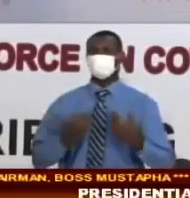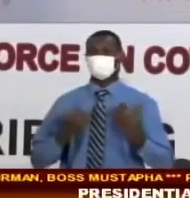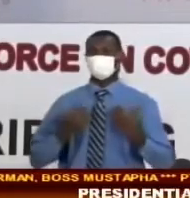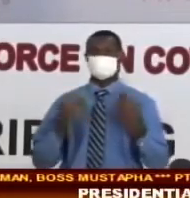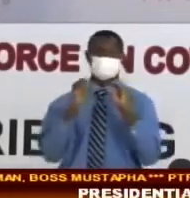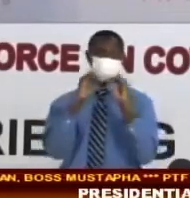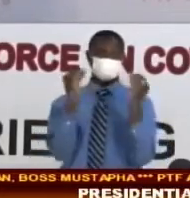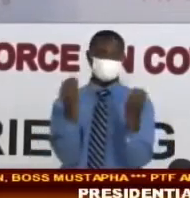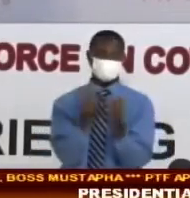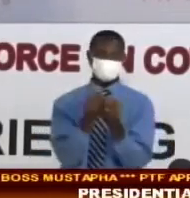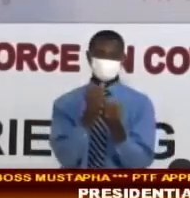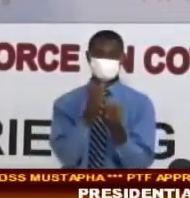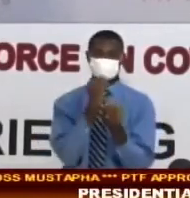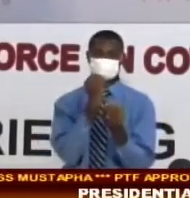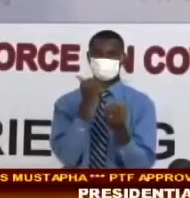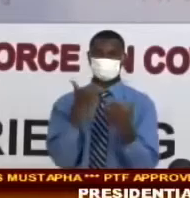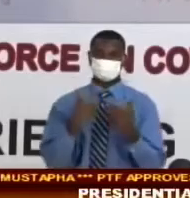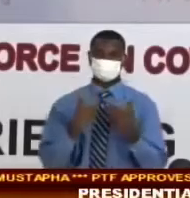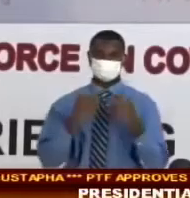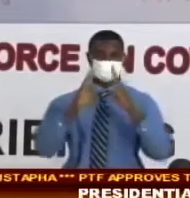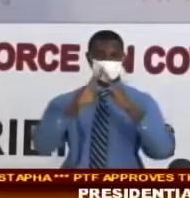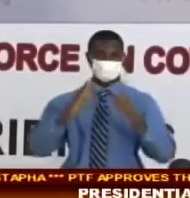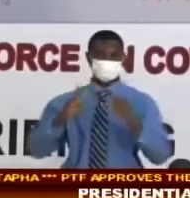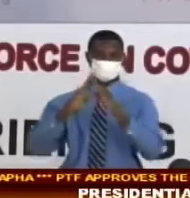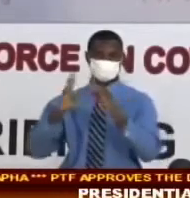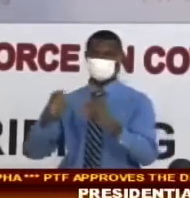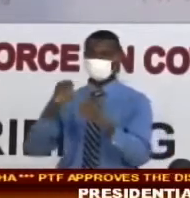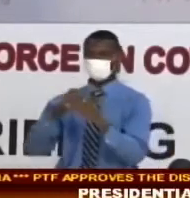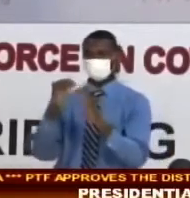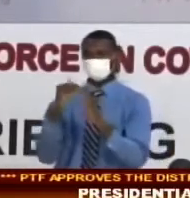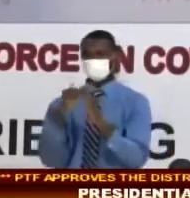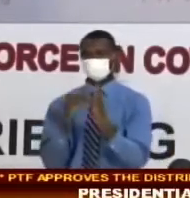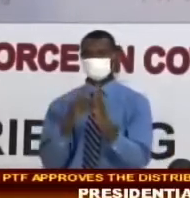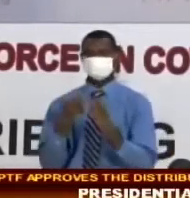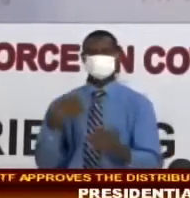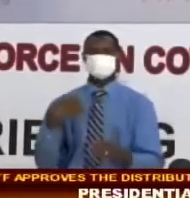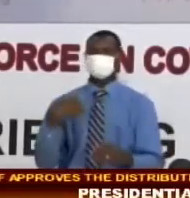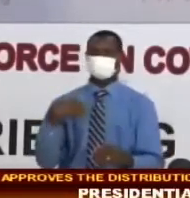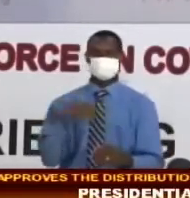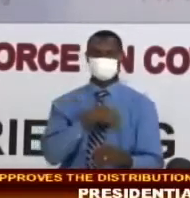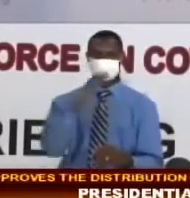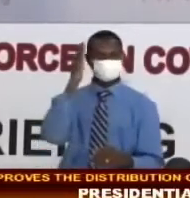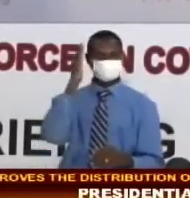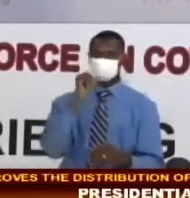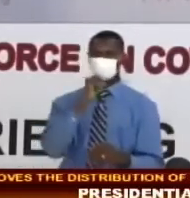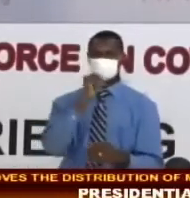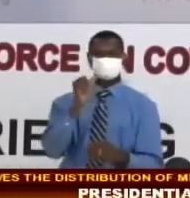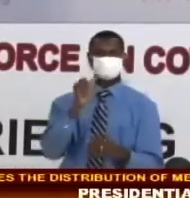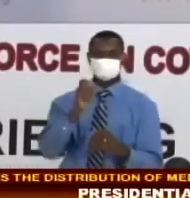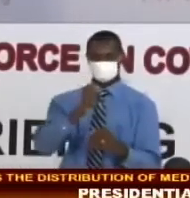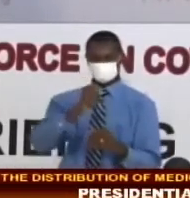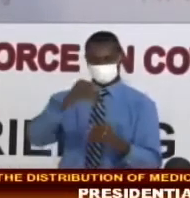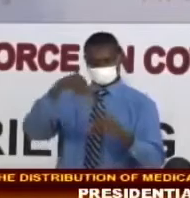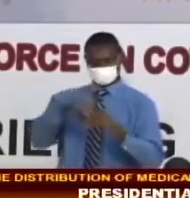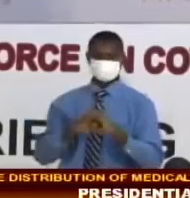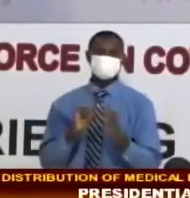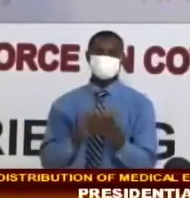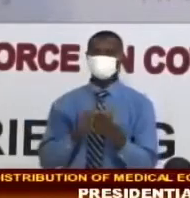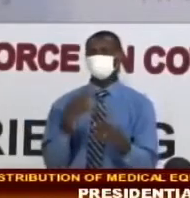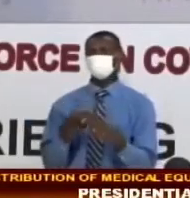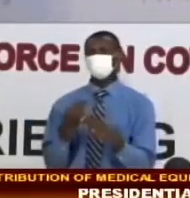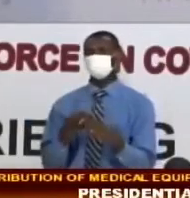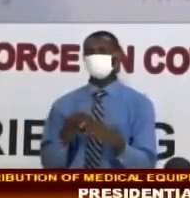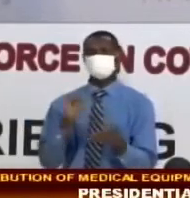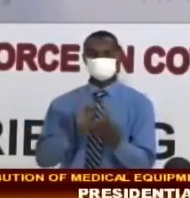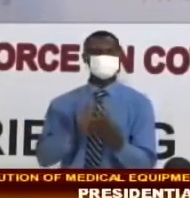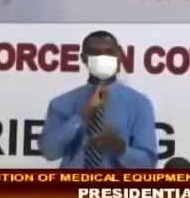organization, they don't have that household in their list. You are not qualified to be in the register. So it is almost